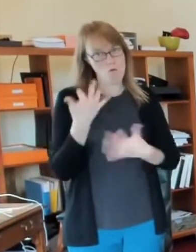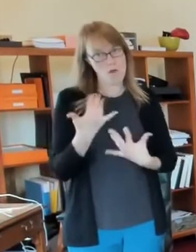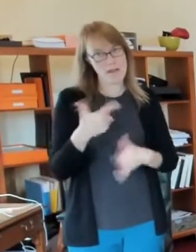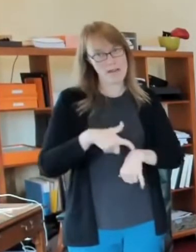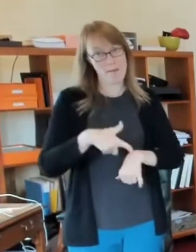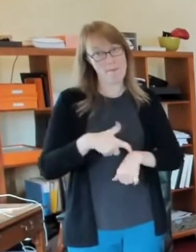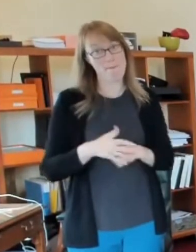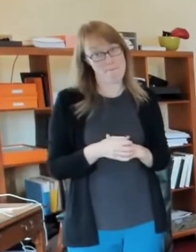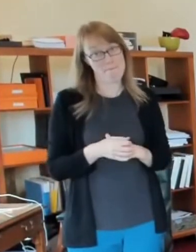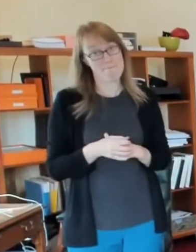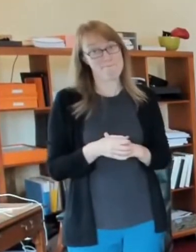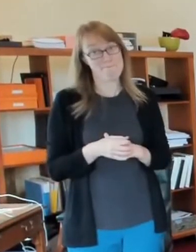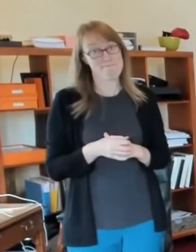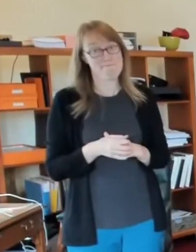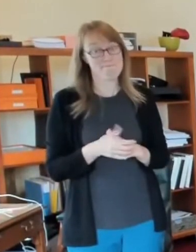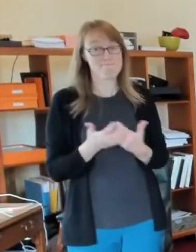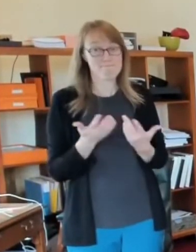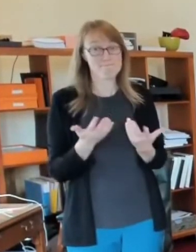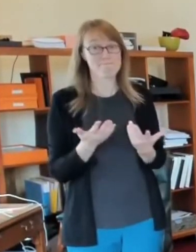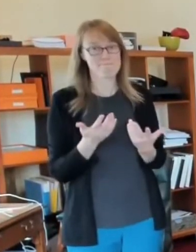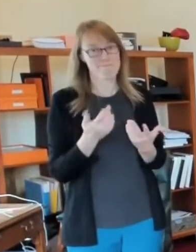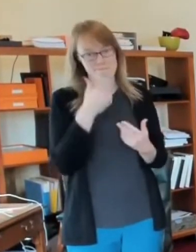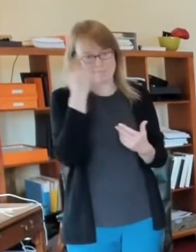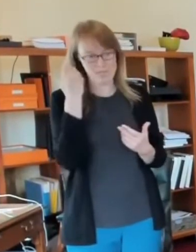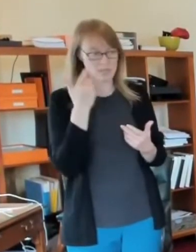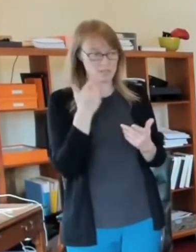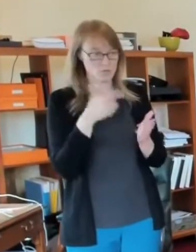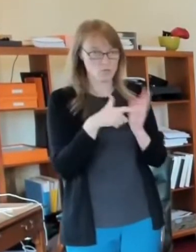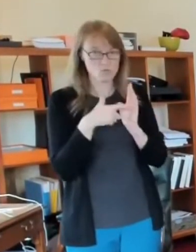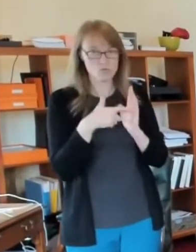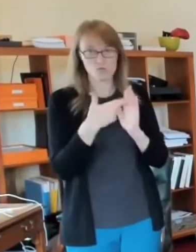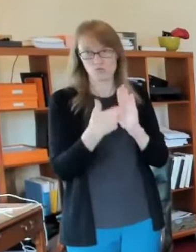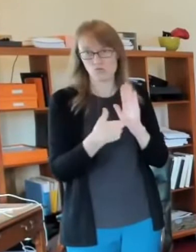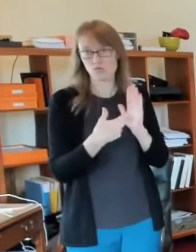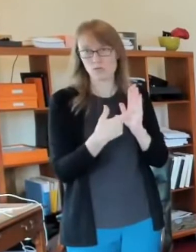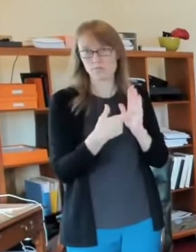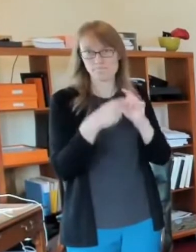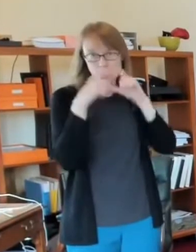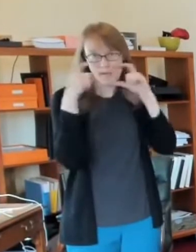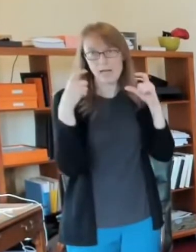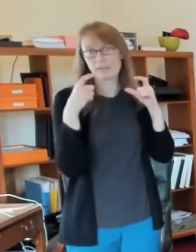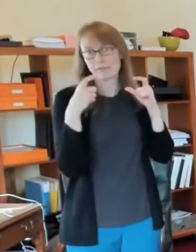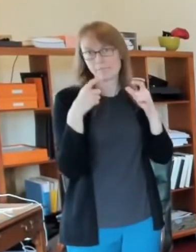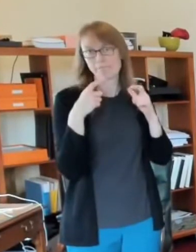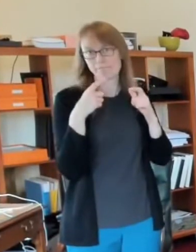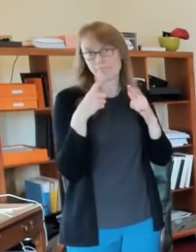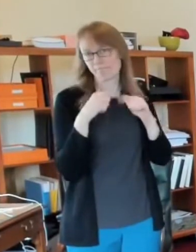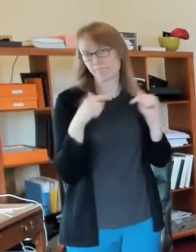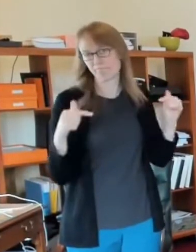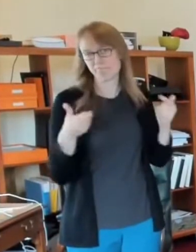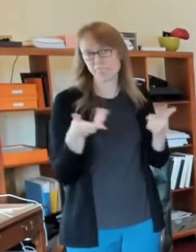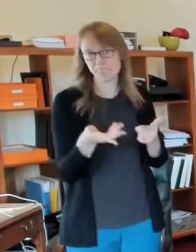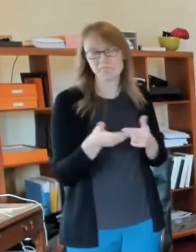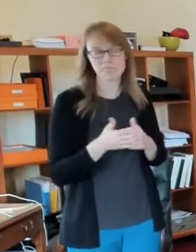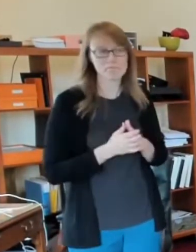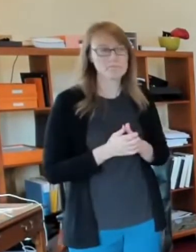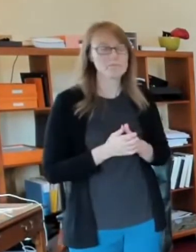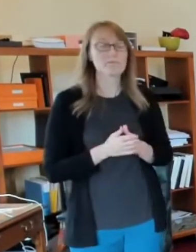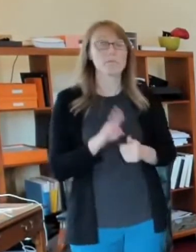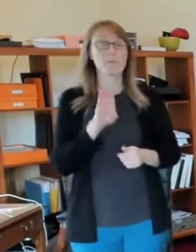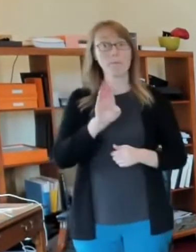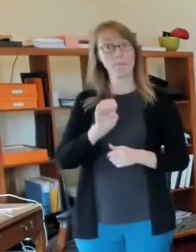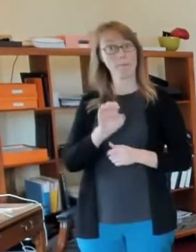just because, you know, you're going to have a mask and do all that sort of thing. So. Two more COVID-19 related questions, Mayor. Becca